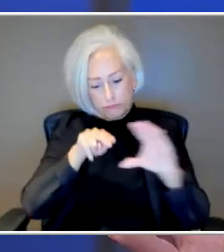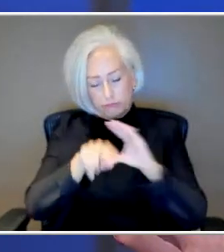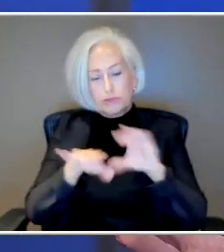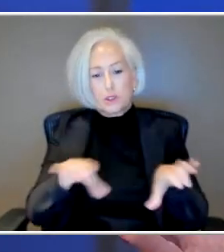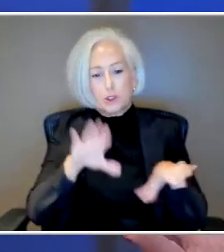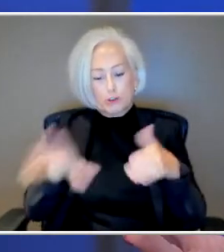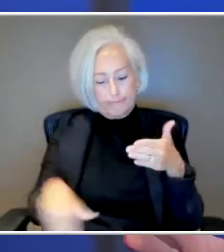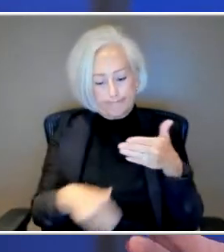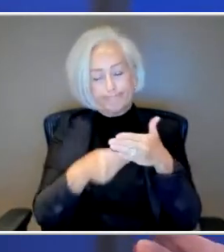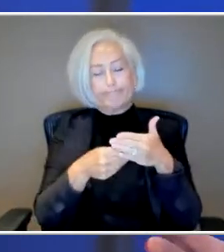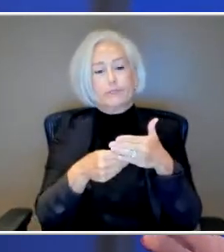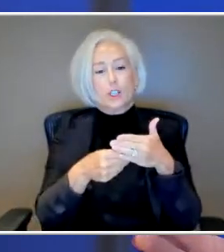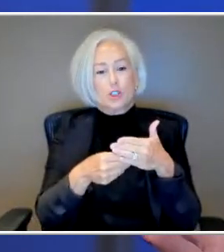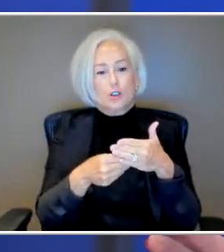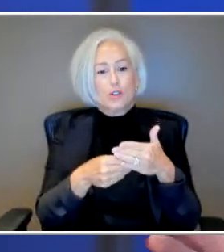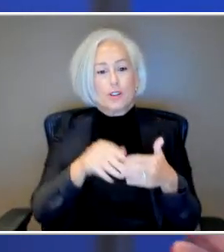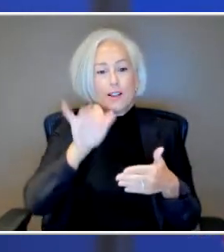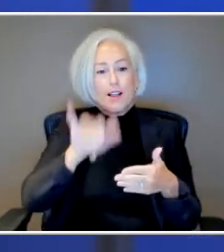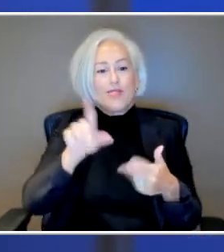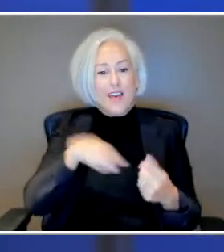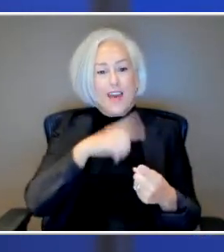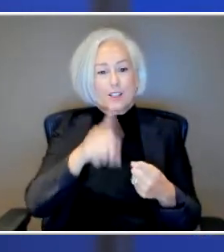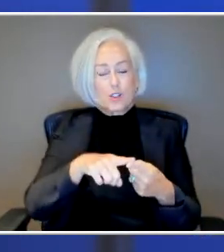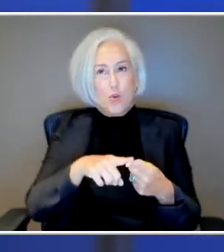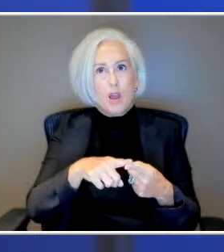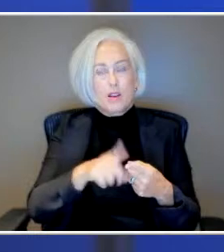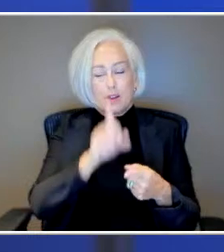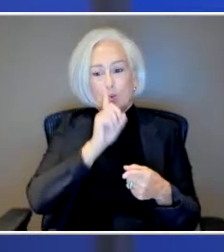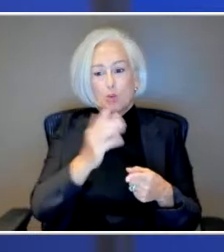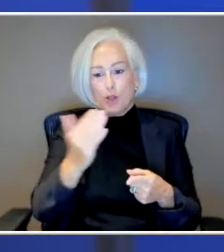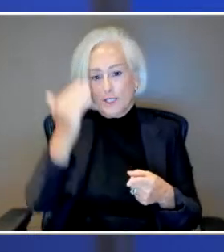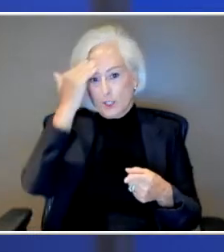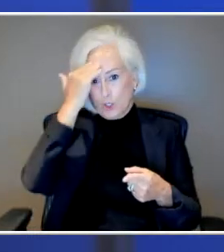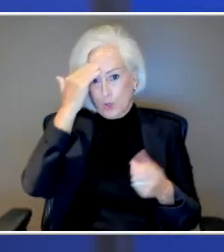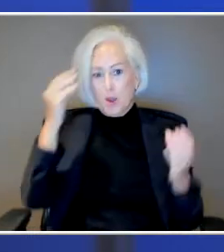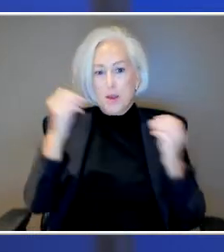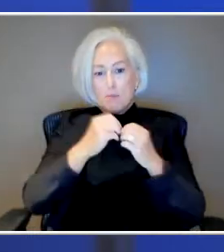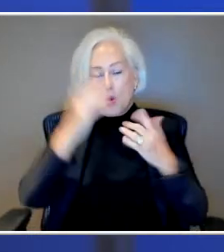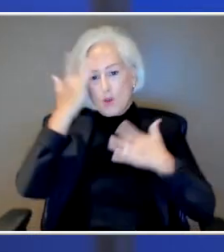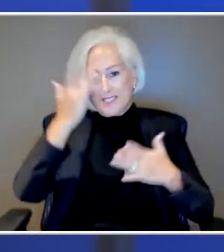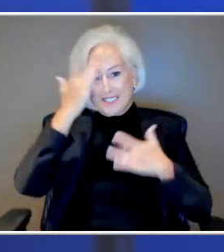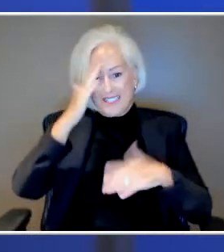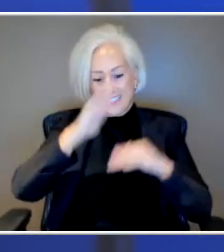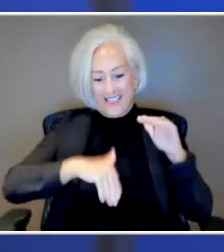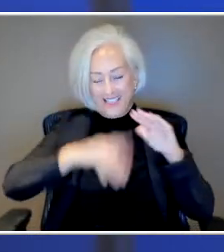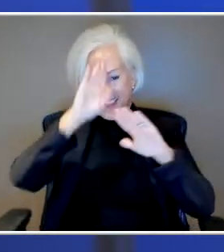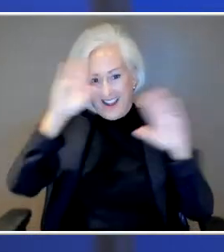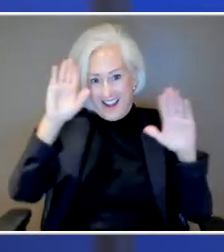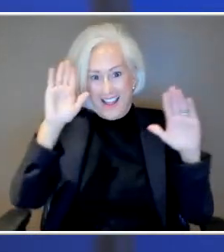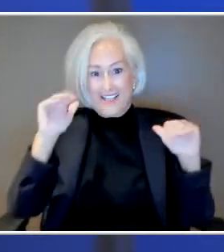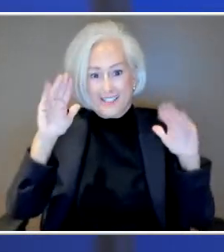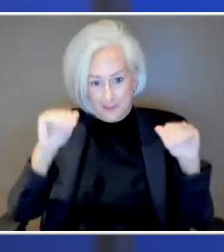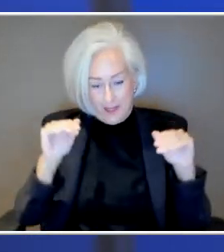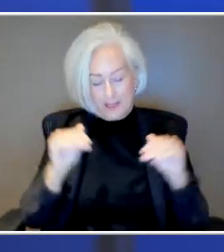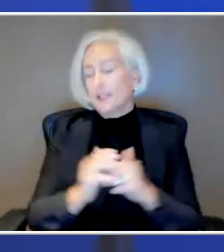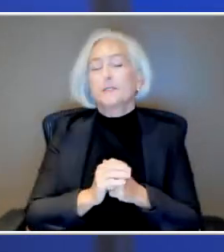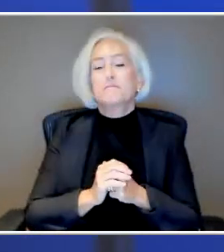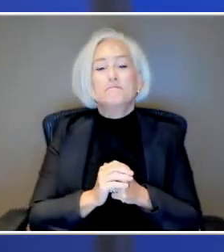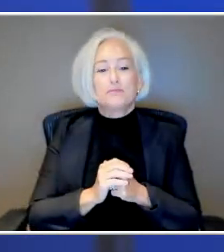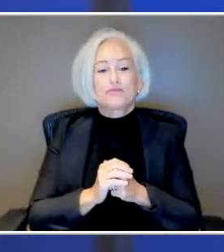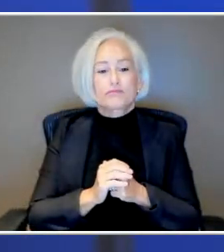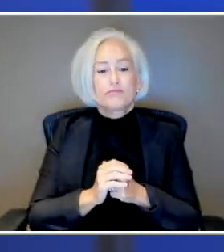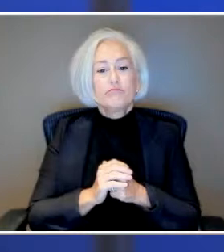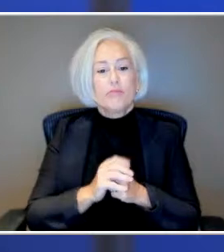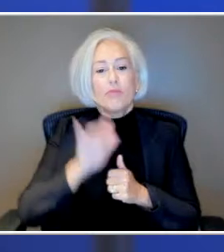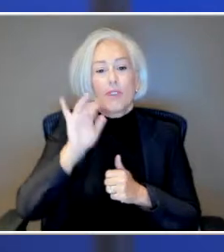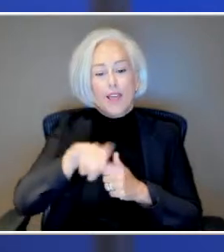where things blossomed, because we found a lot more disease than had been originally estimated, which definitely